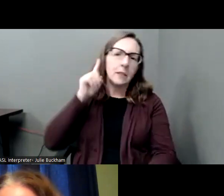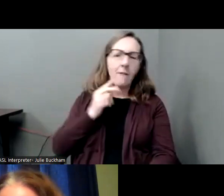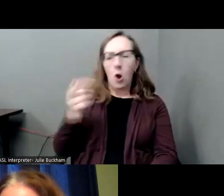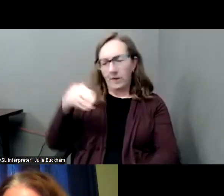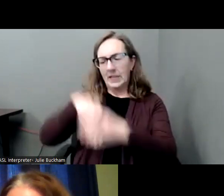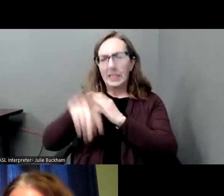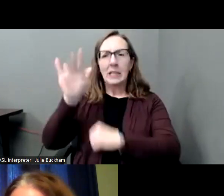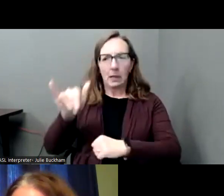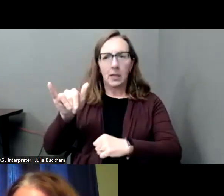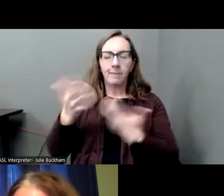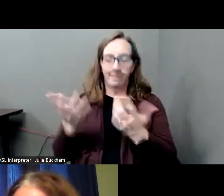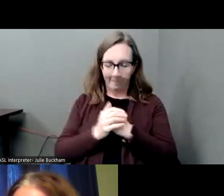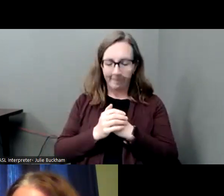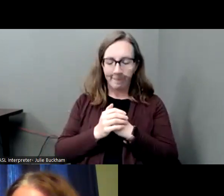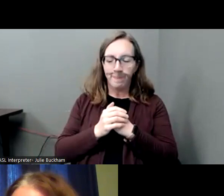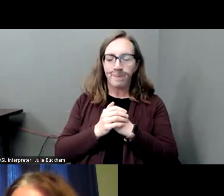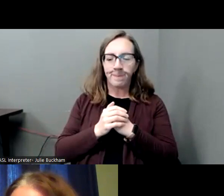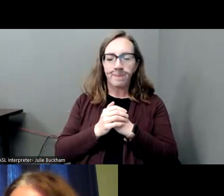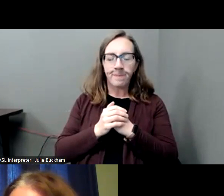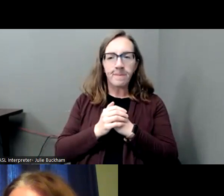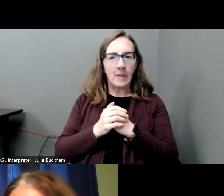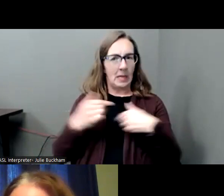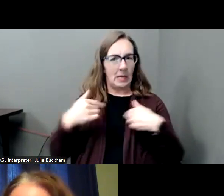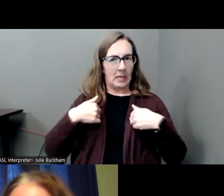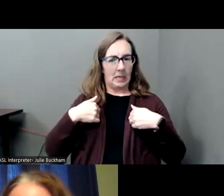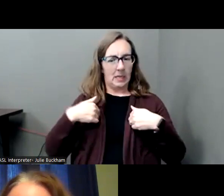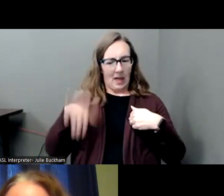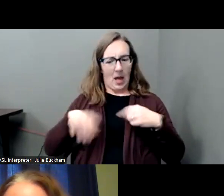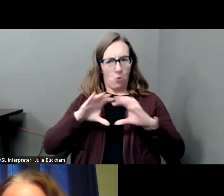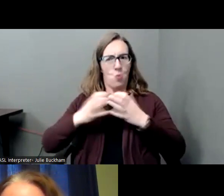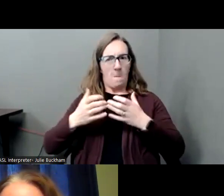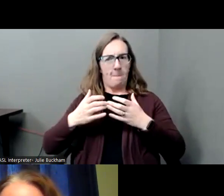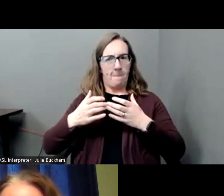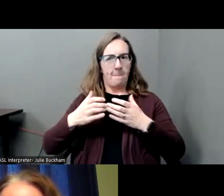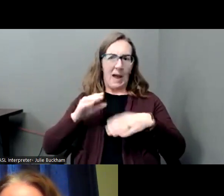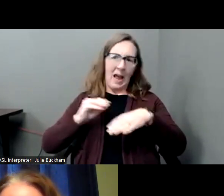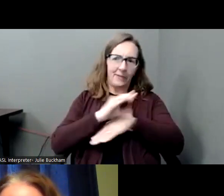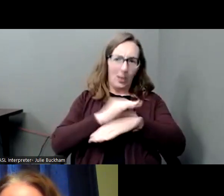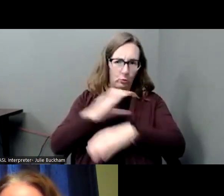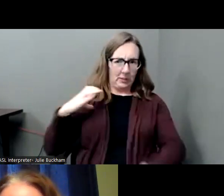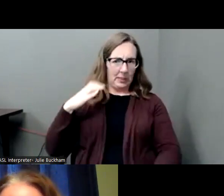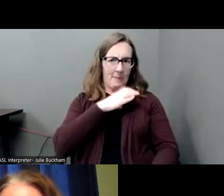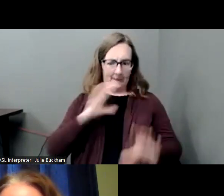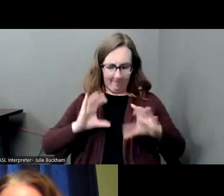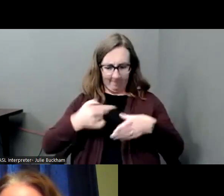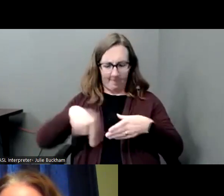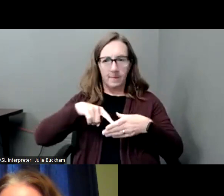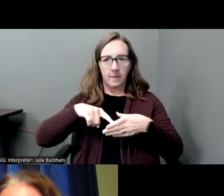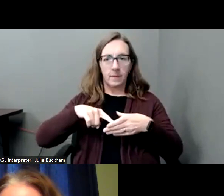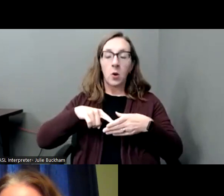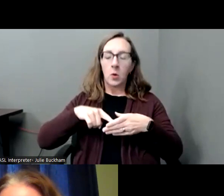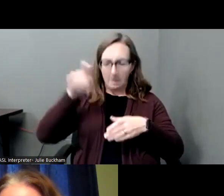Kentucky. So our advisory group is charged with developing a biennial